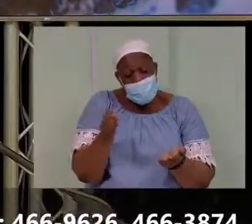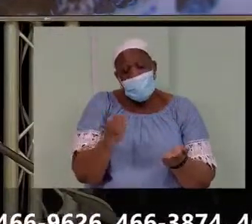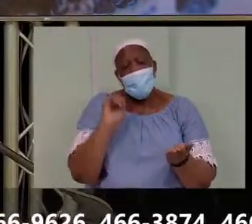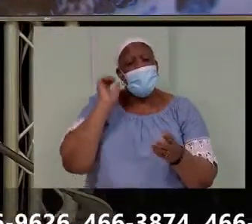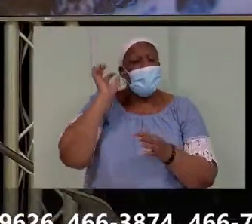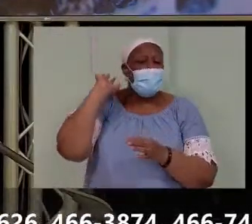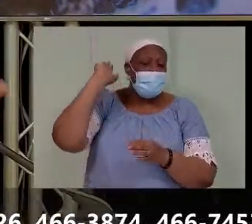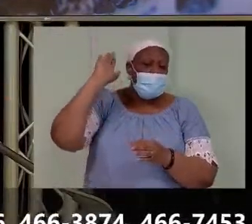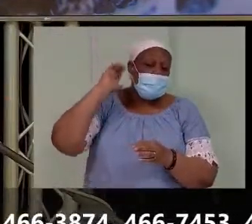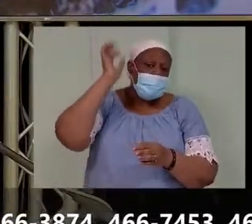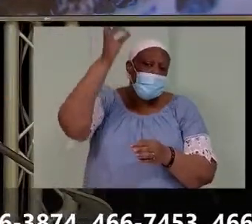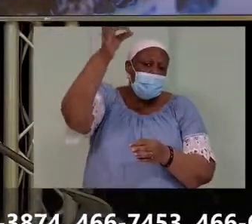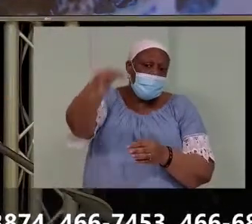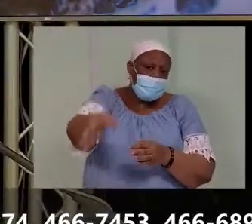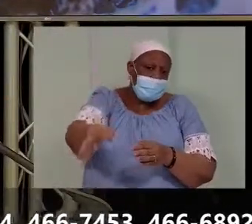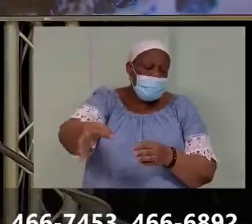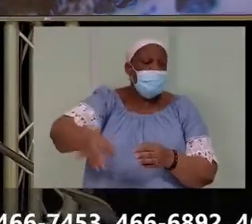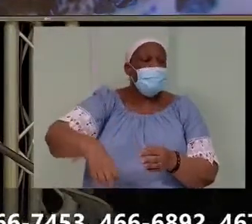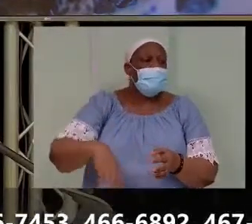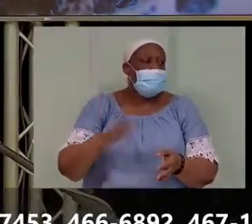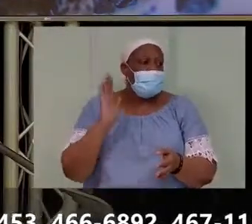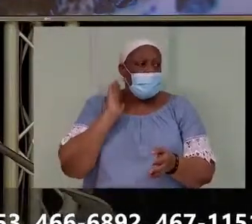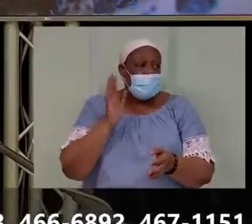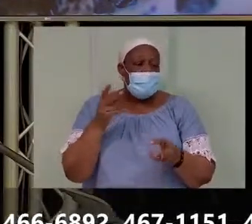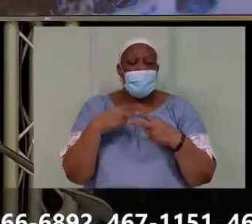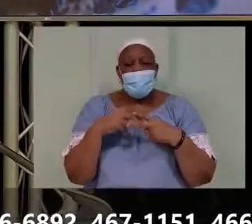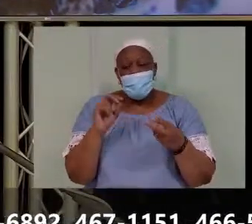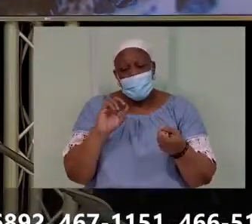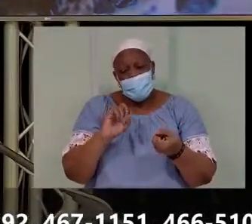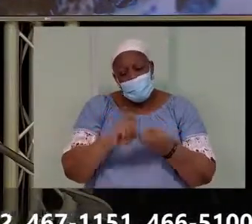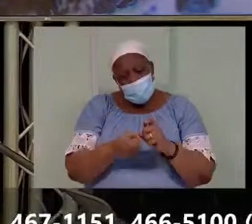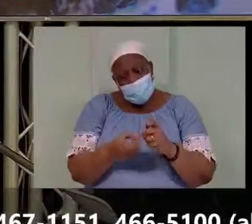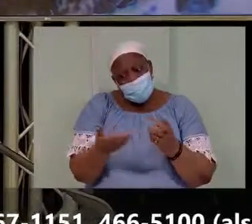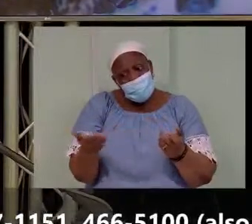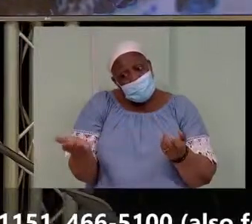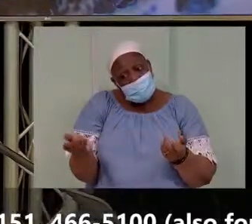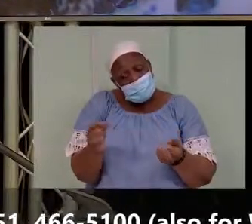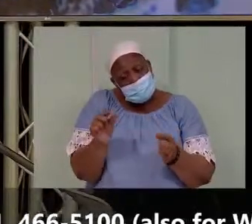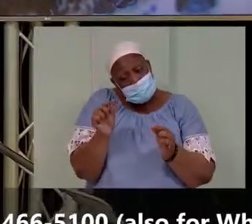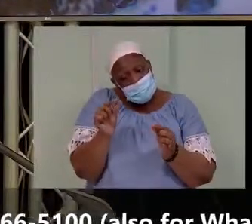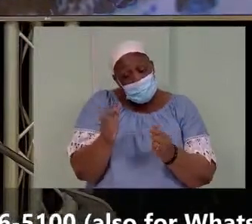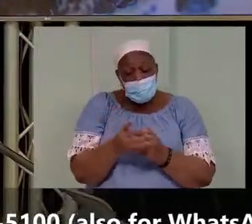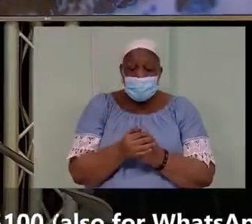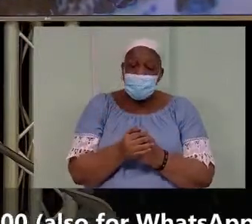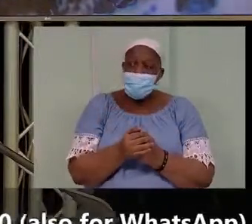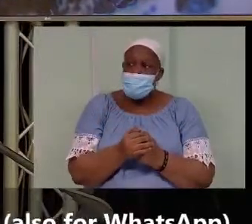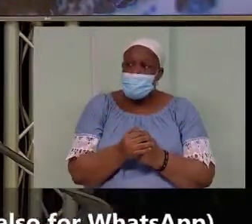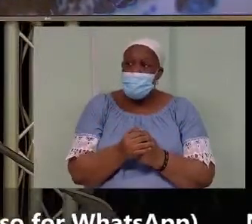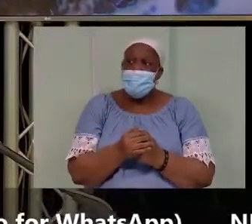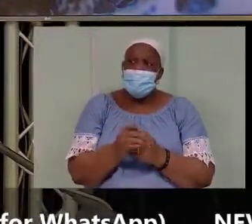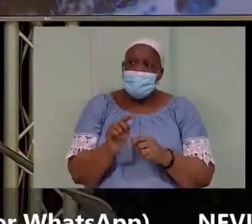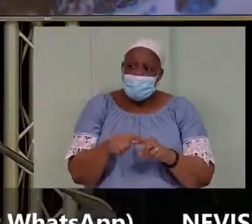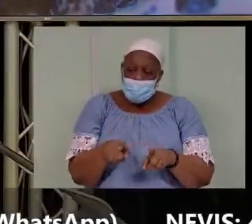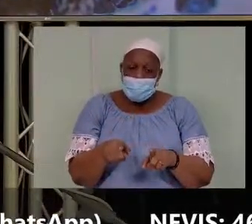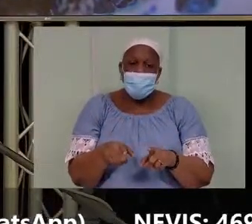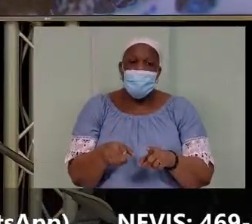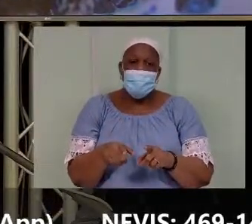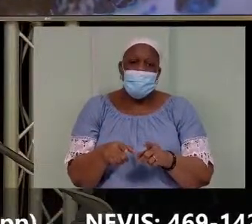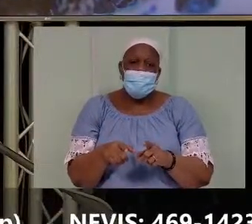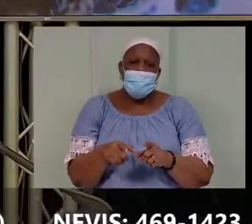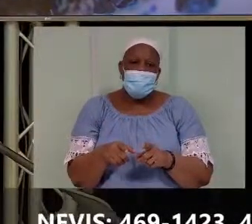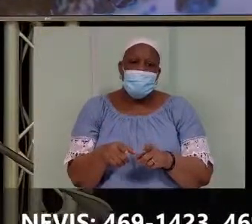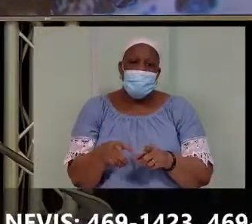health advice and the economic activity, because we've said before that we cannot contain the virus, but yes, suffer